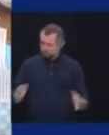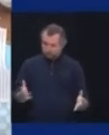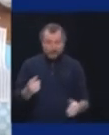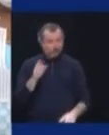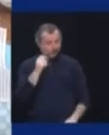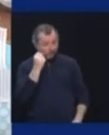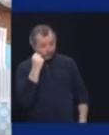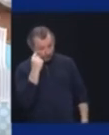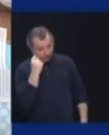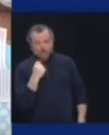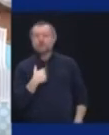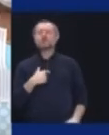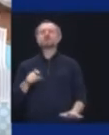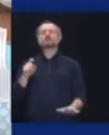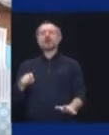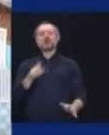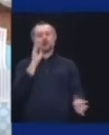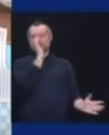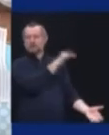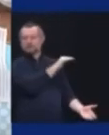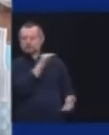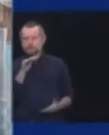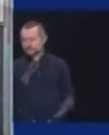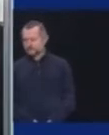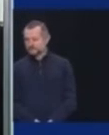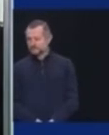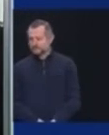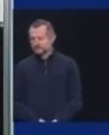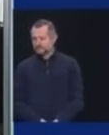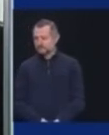it, and then you have to get it in people's arms.